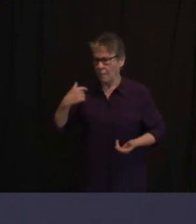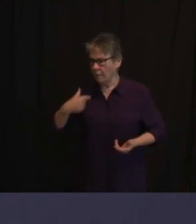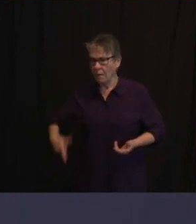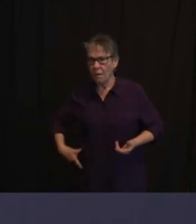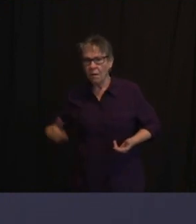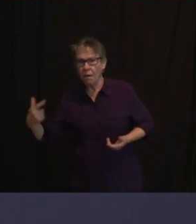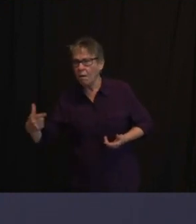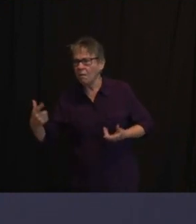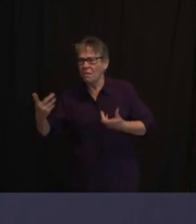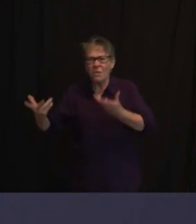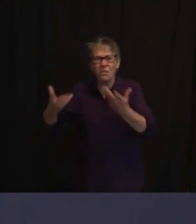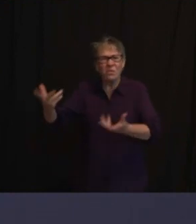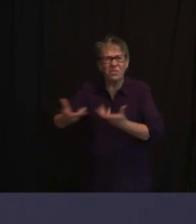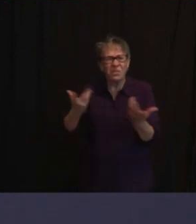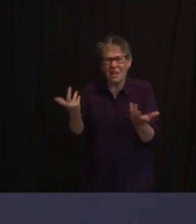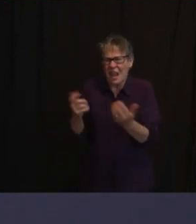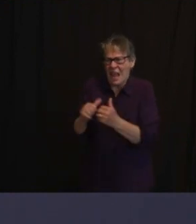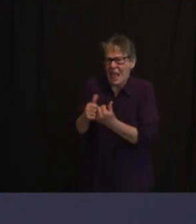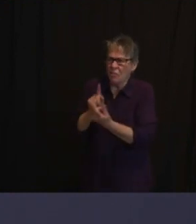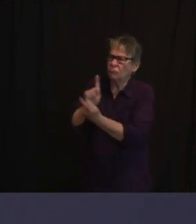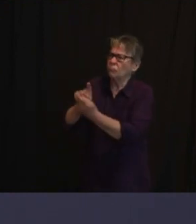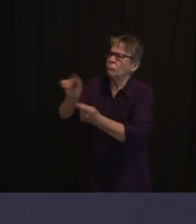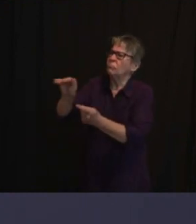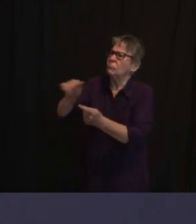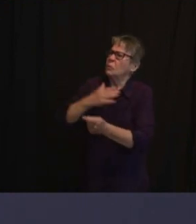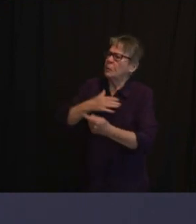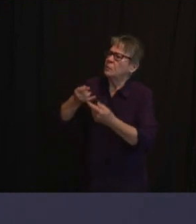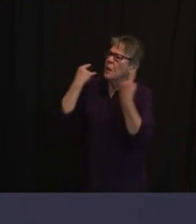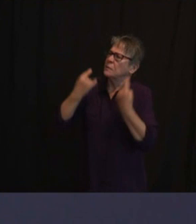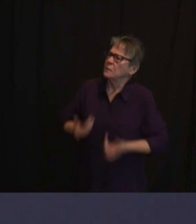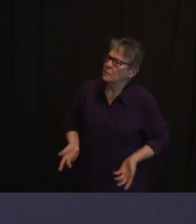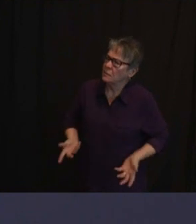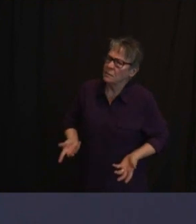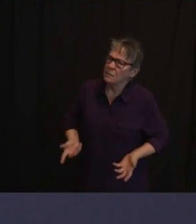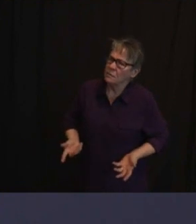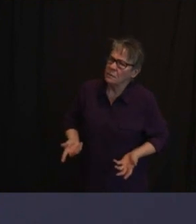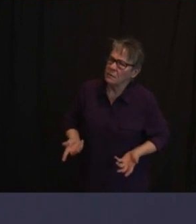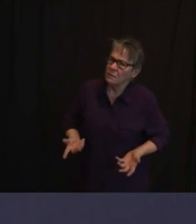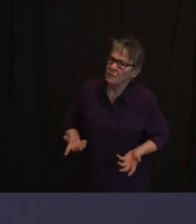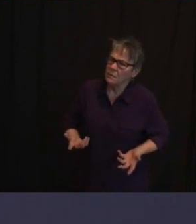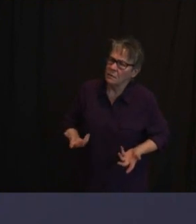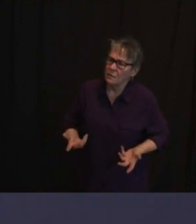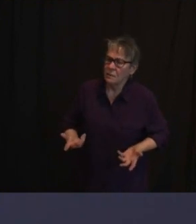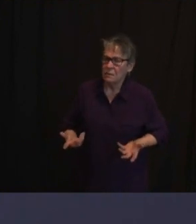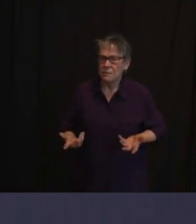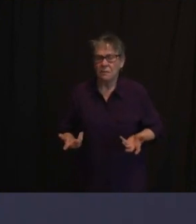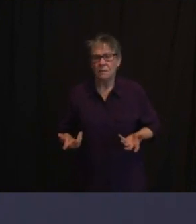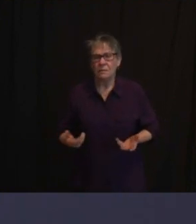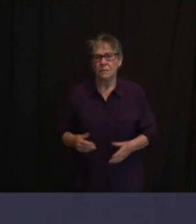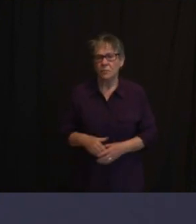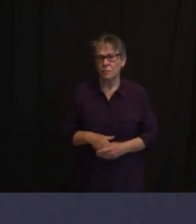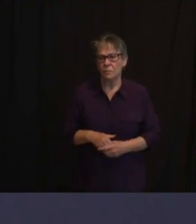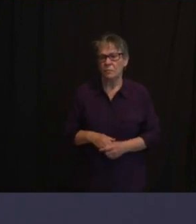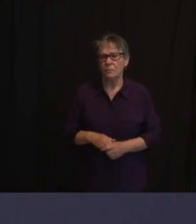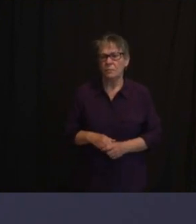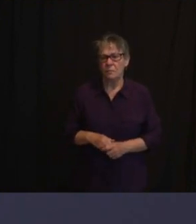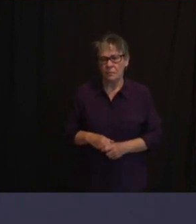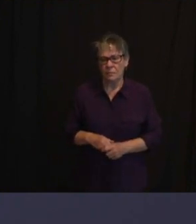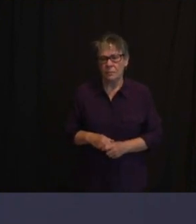think it sounds like there's an ample opportunity both for you, Judy, and you, Pat, to weigh in here. It's not an expert panel.